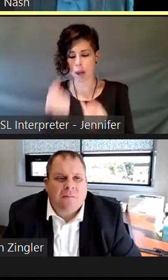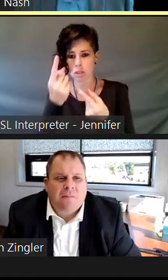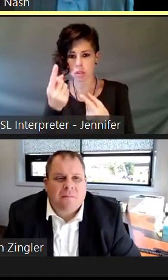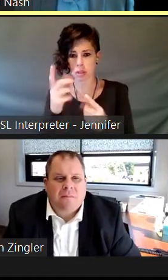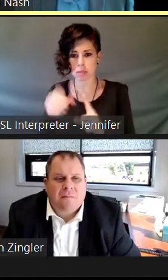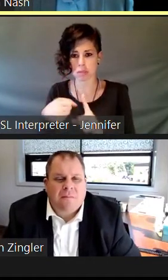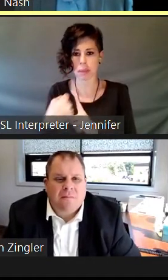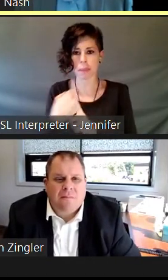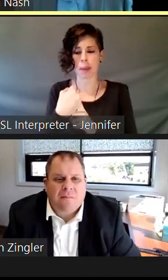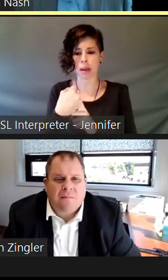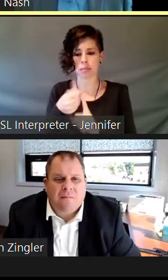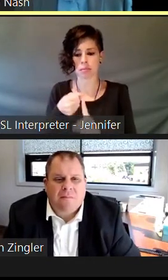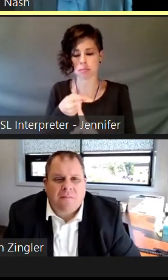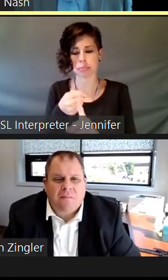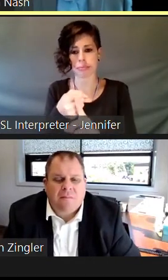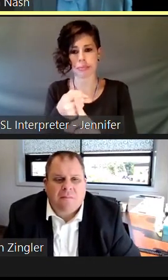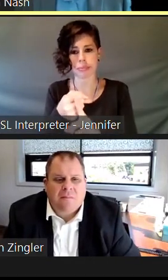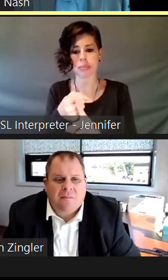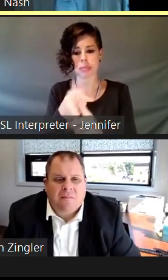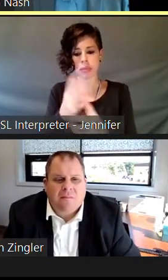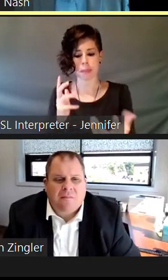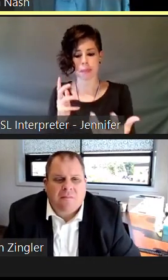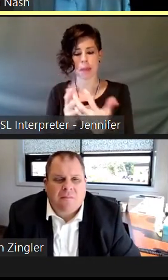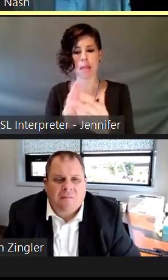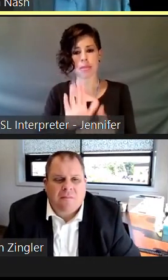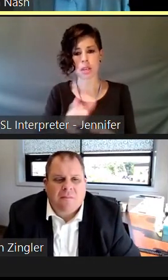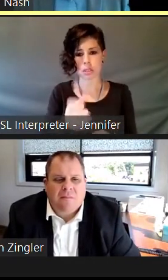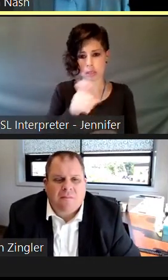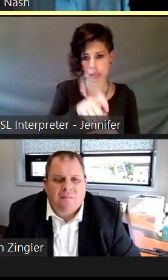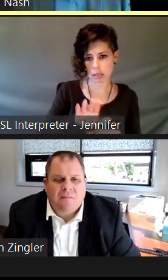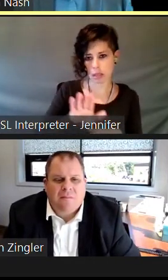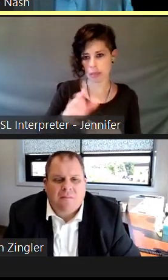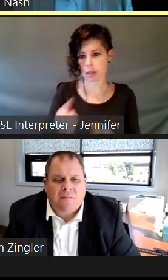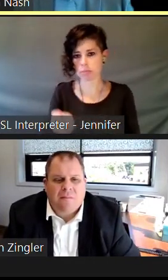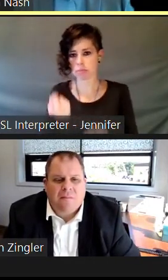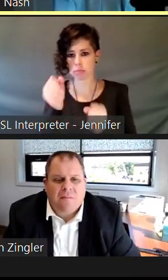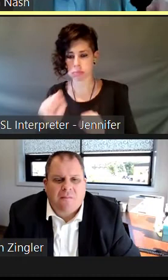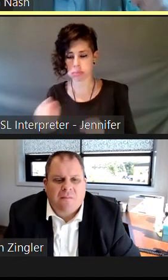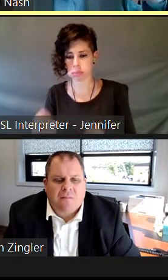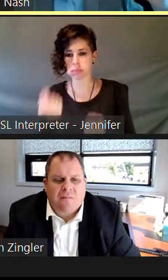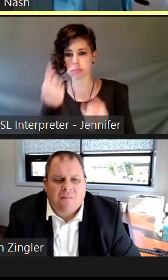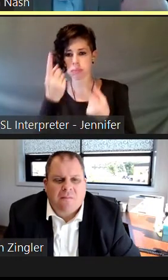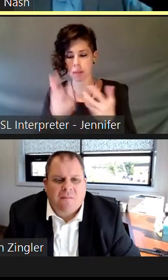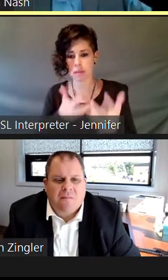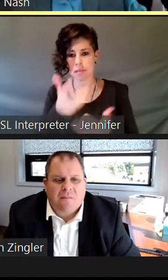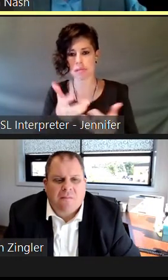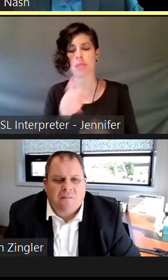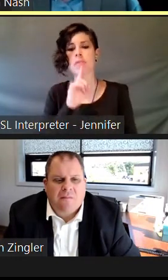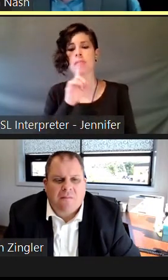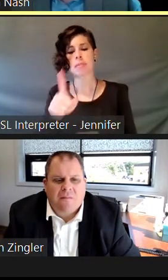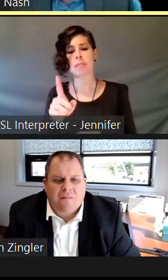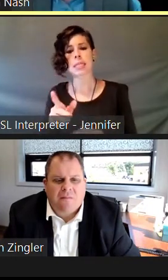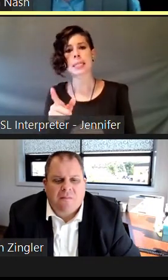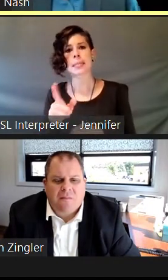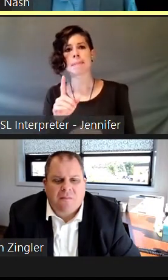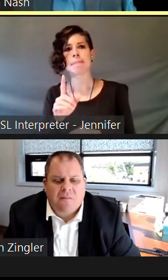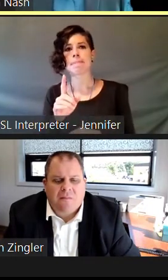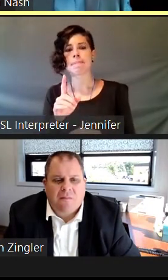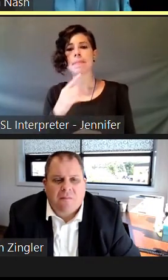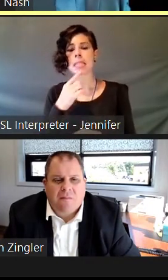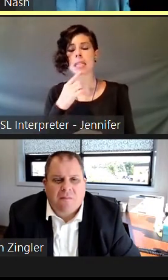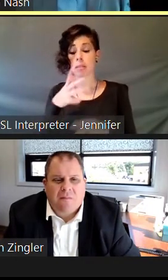in appropriate fashion to their needs and their capacity, and then to be able to really step out and say, you know, make a